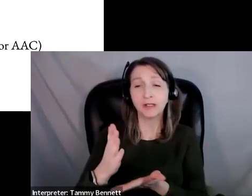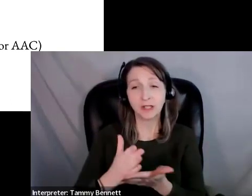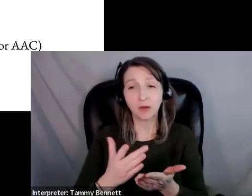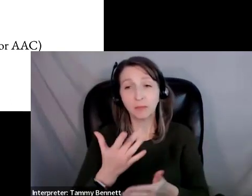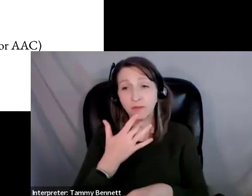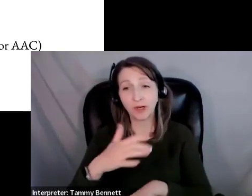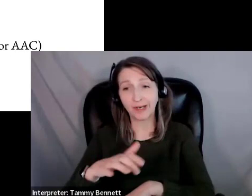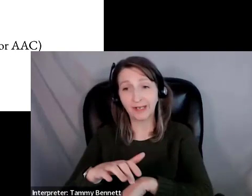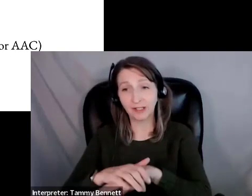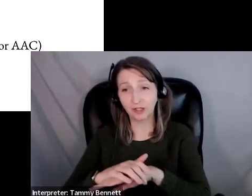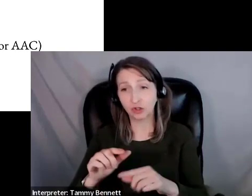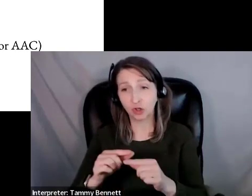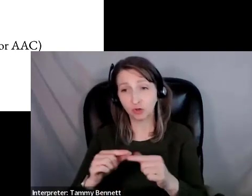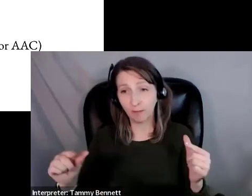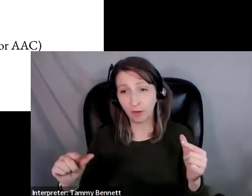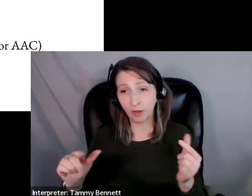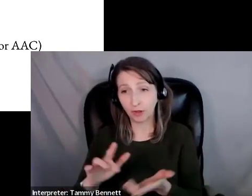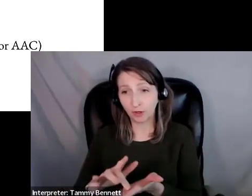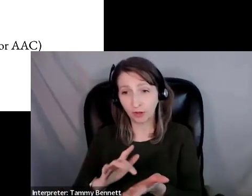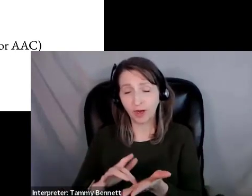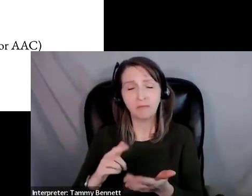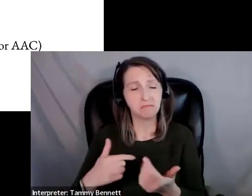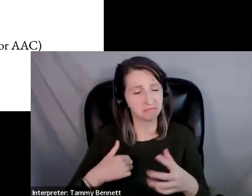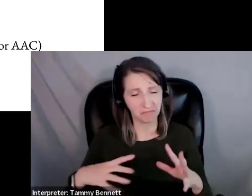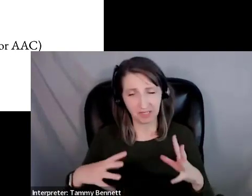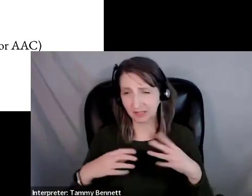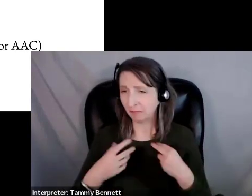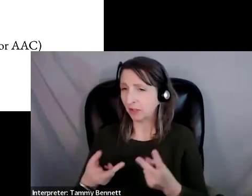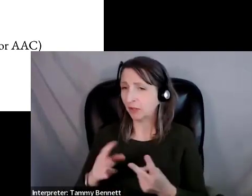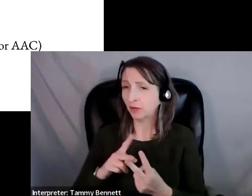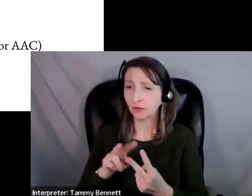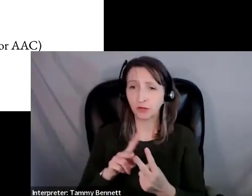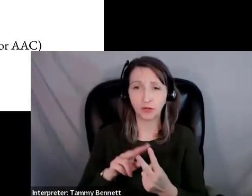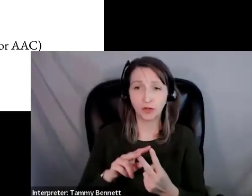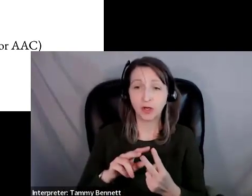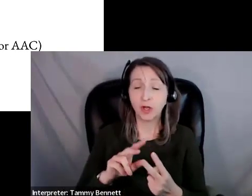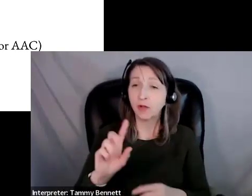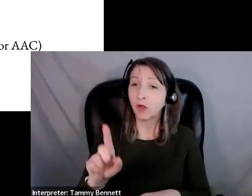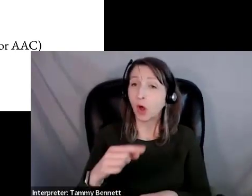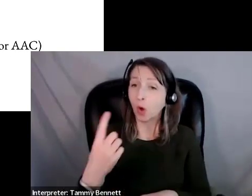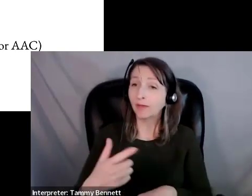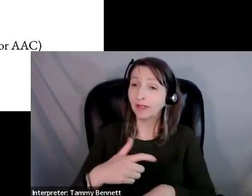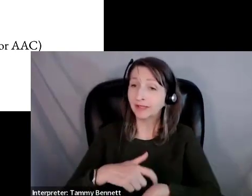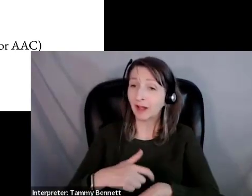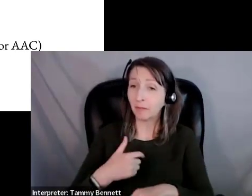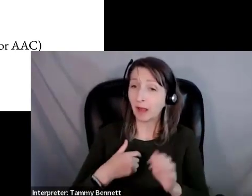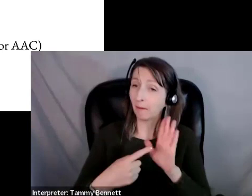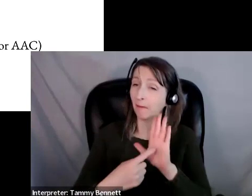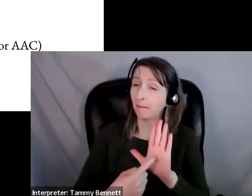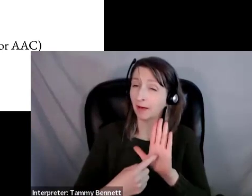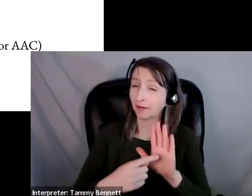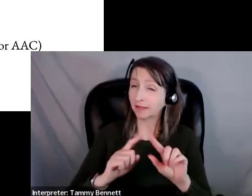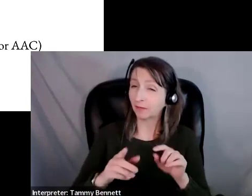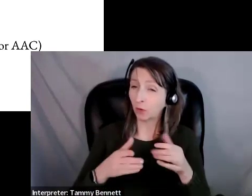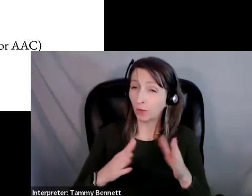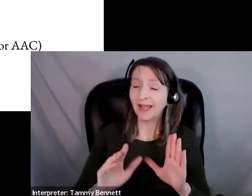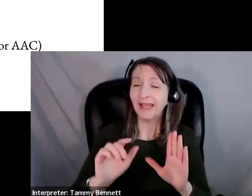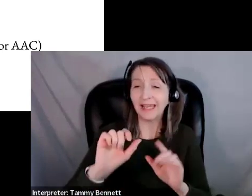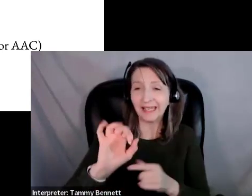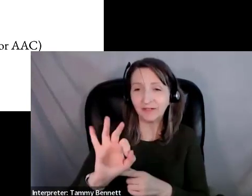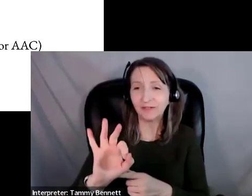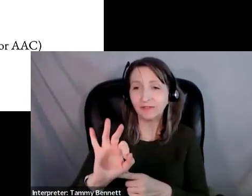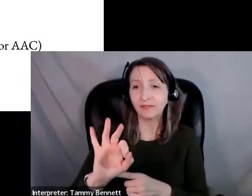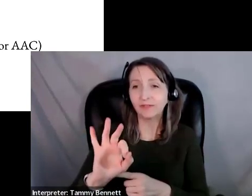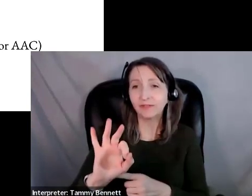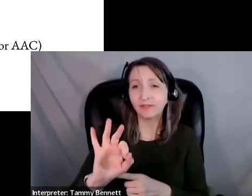grammar and I accept. The only time I will kind of, I guess, like model it in a different way where I'm more constructively teaching is